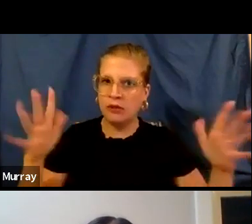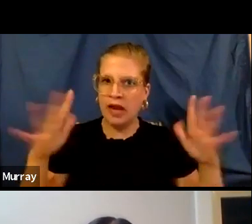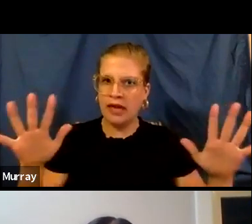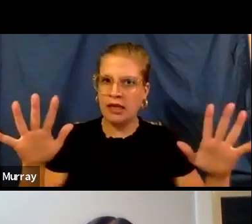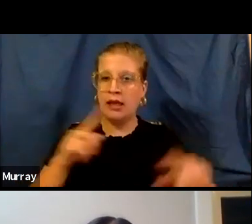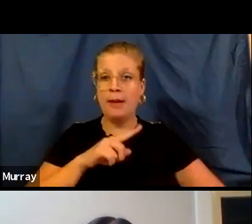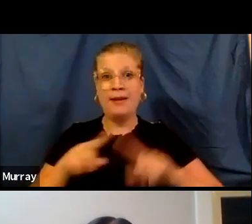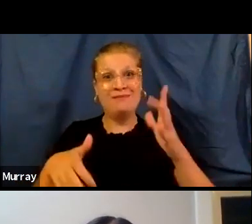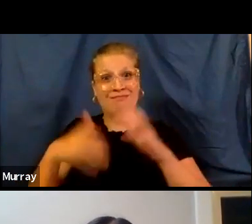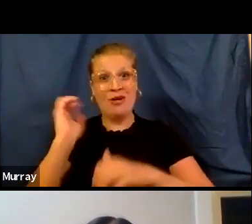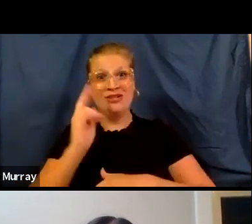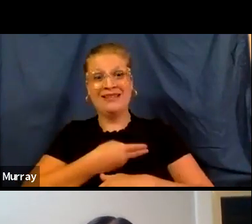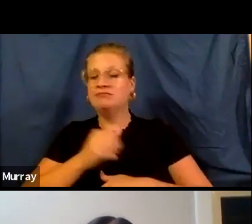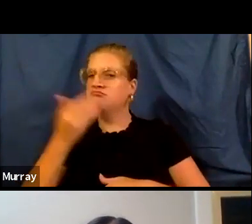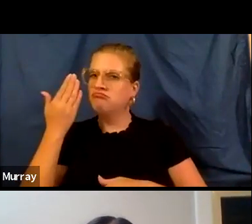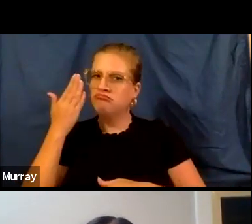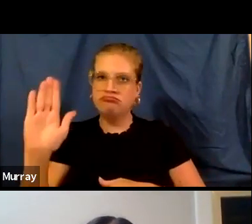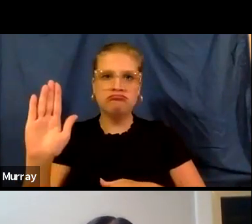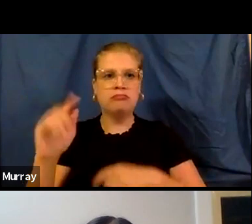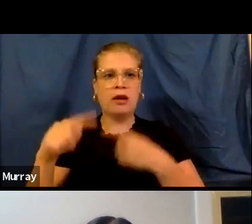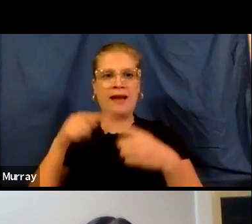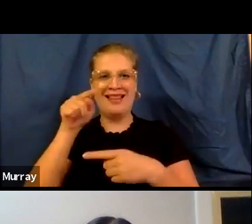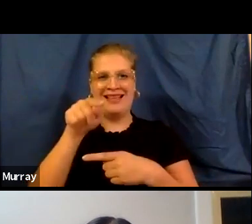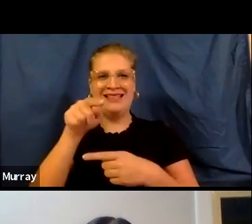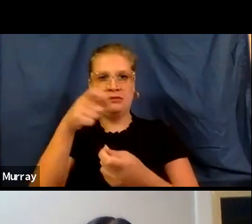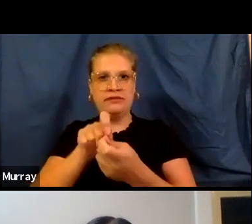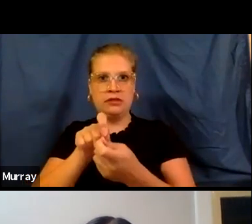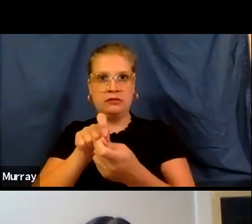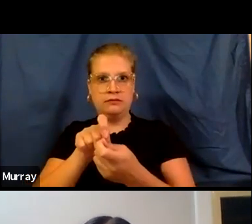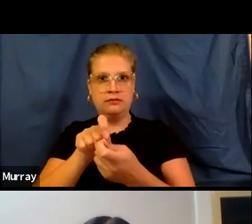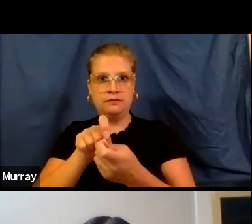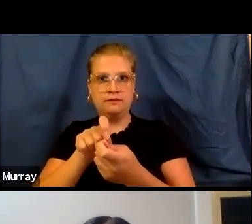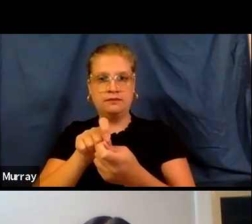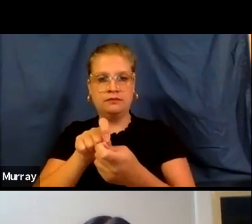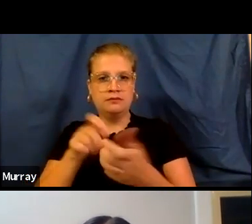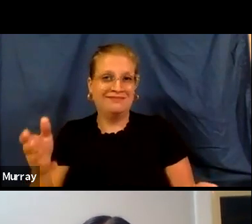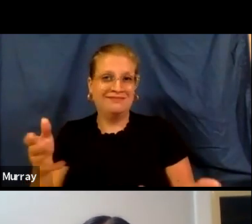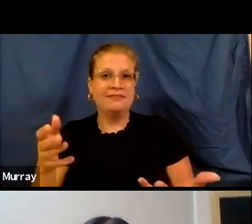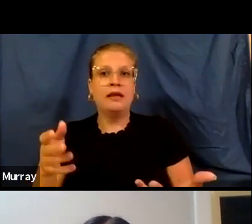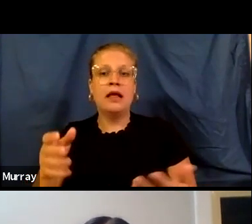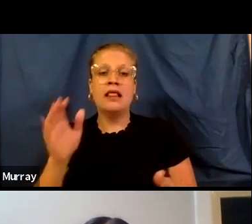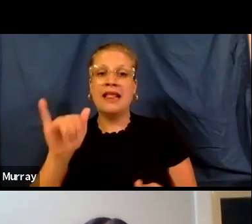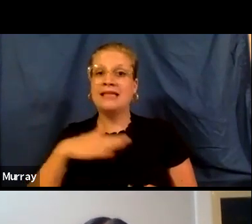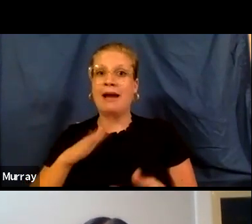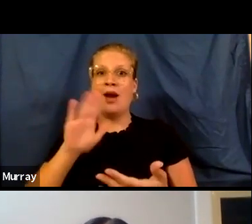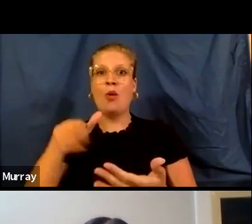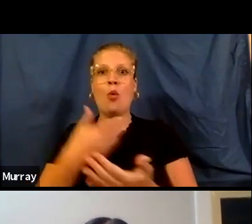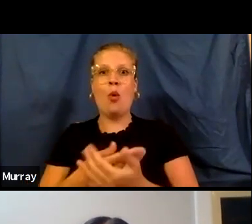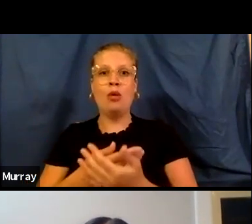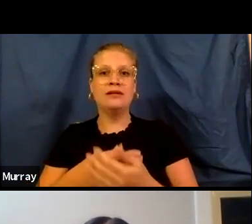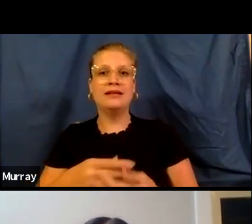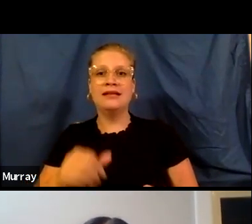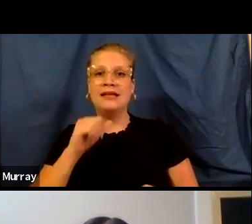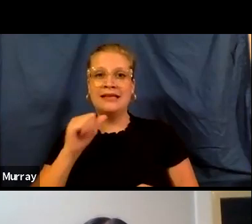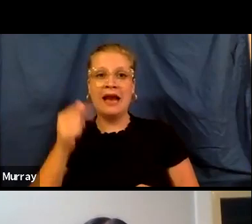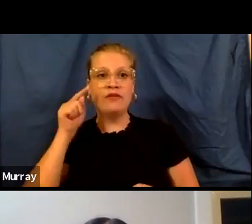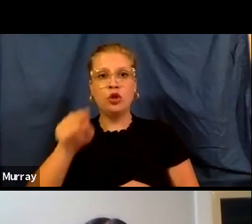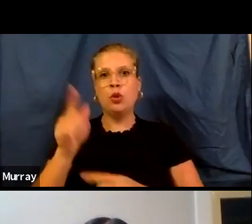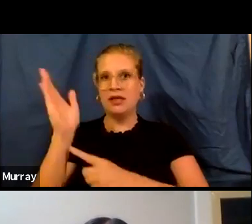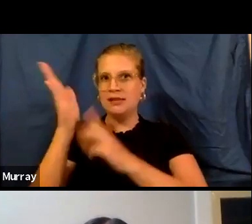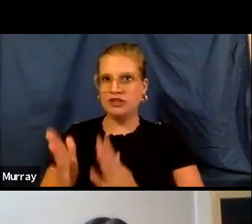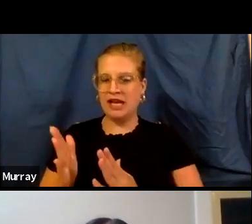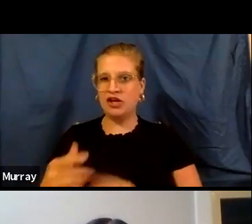for most of us were not aware of this one. And that's not, and that's my whole thing here. It's not to short shrift you as the presenter.